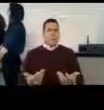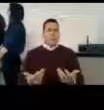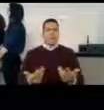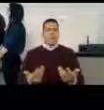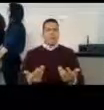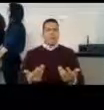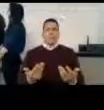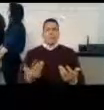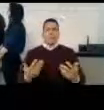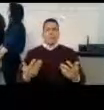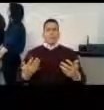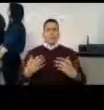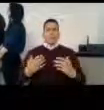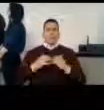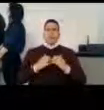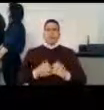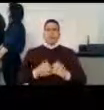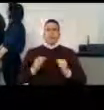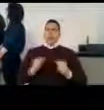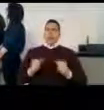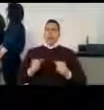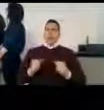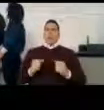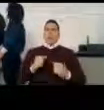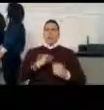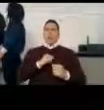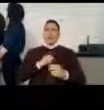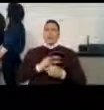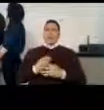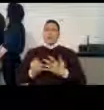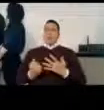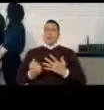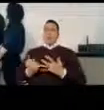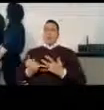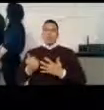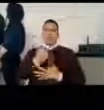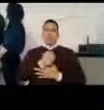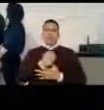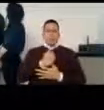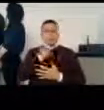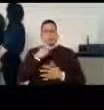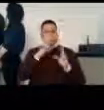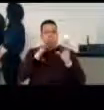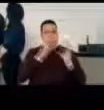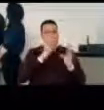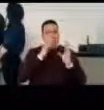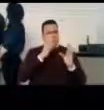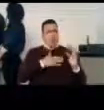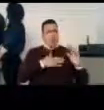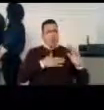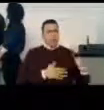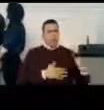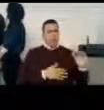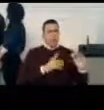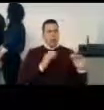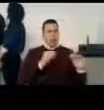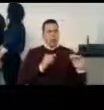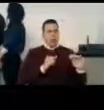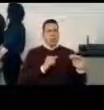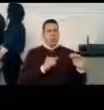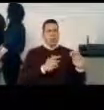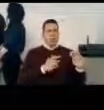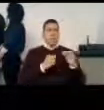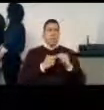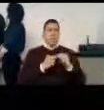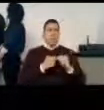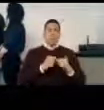self-care at the top of your list when there is so much going on, because you want the best for your child? You're